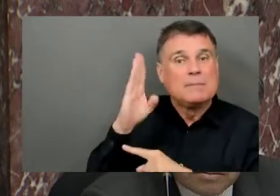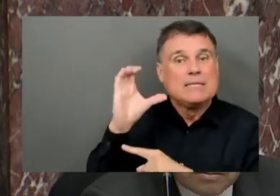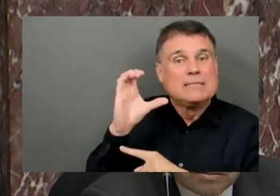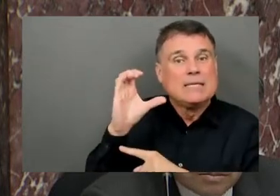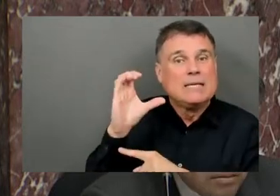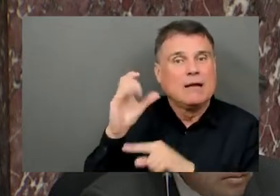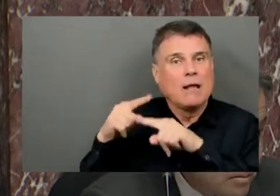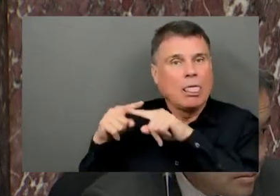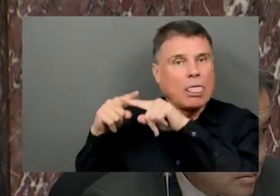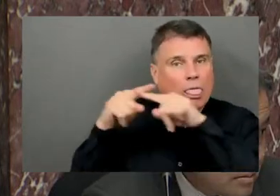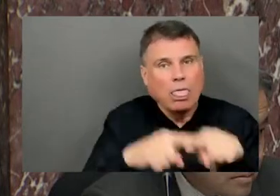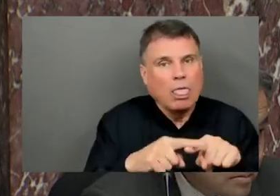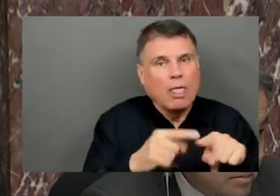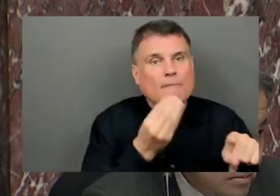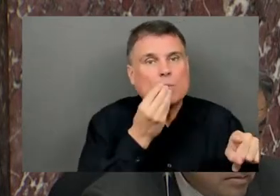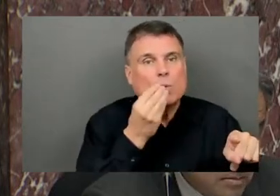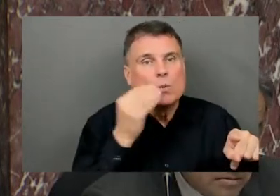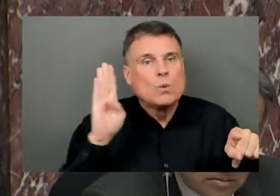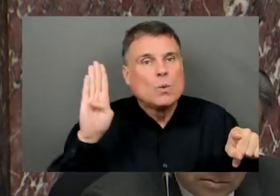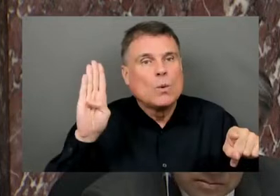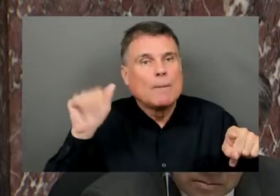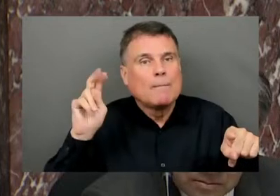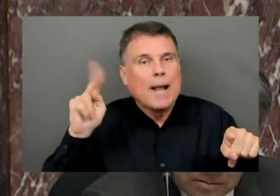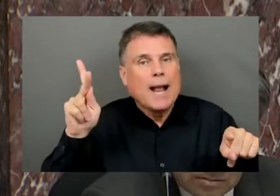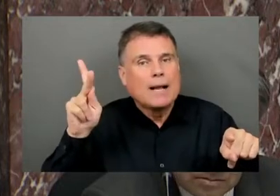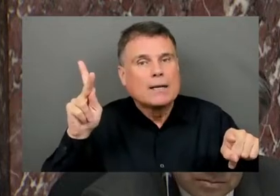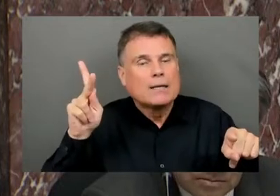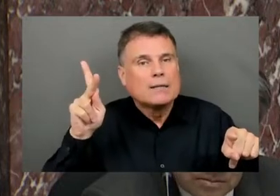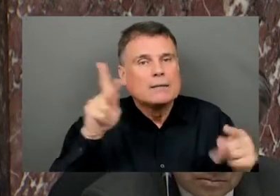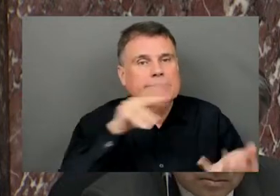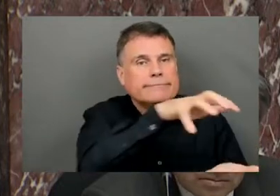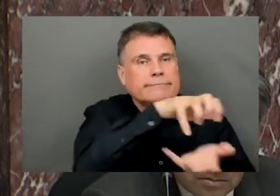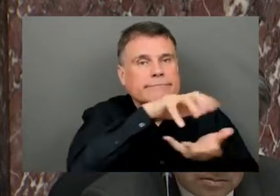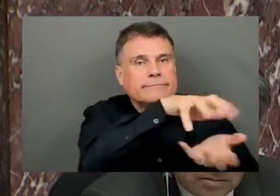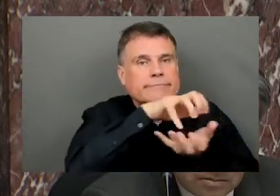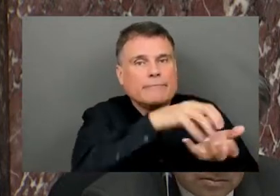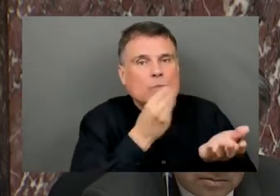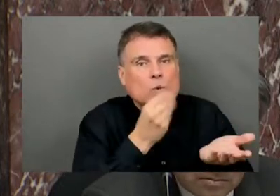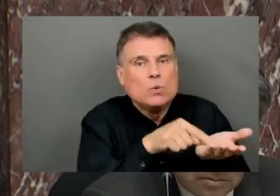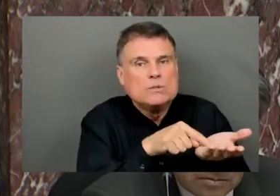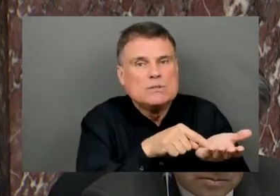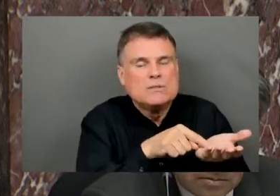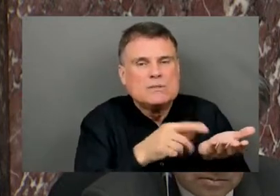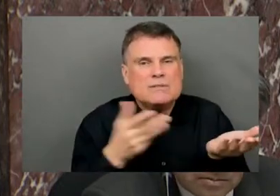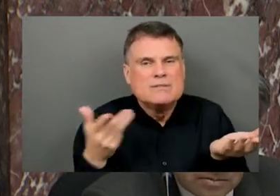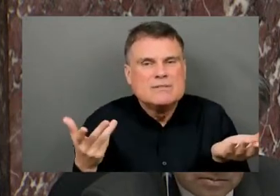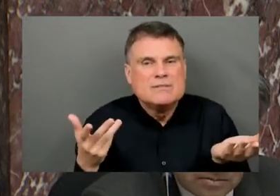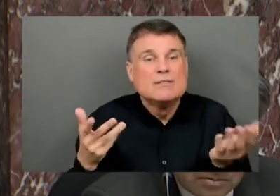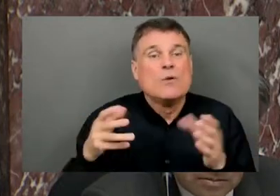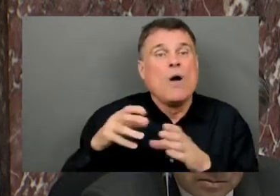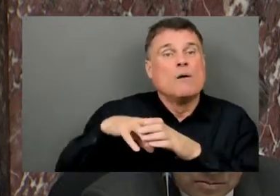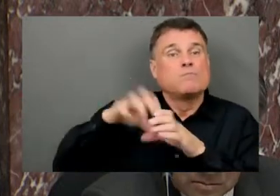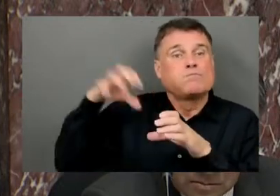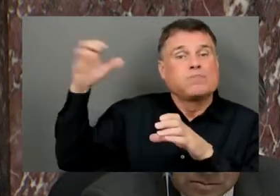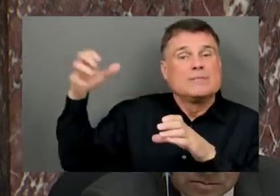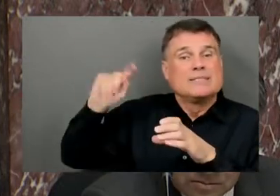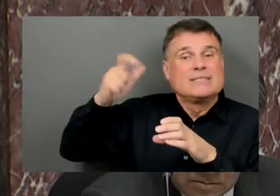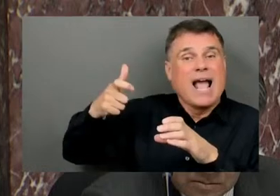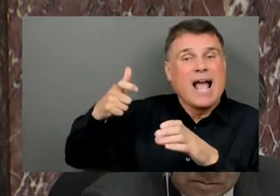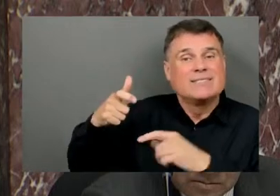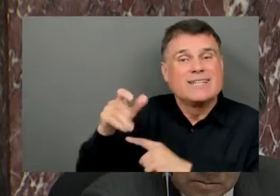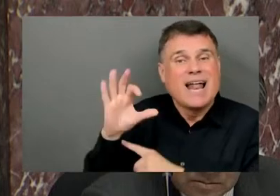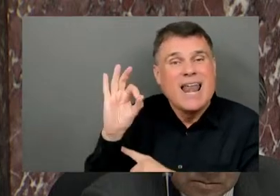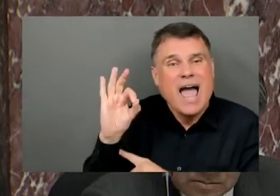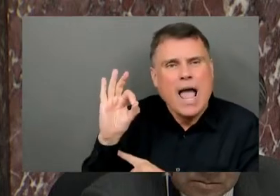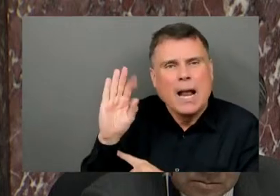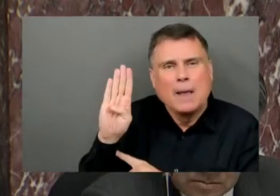the next 3 years, $9 billion will be collected by this Premier from British Columbians, and only a third